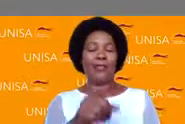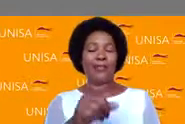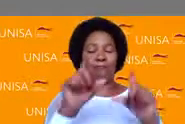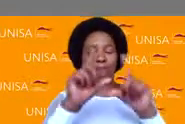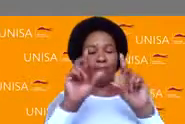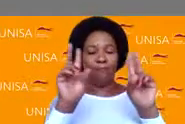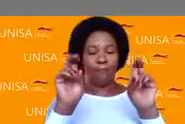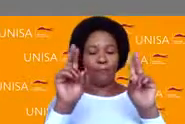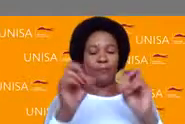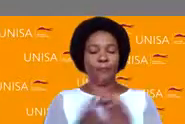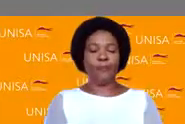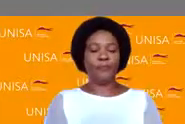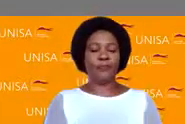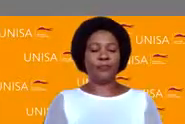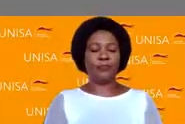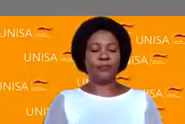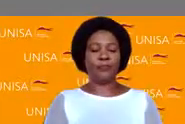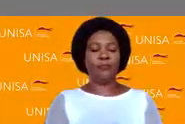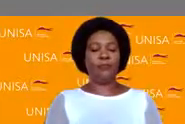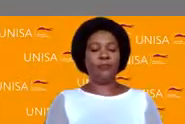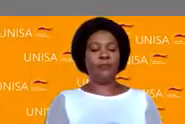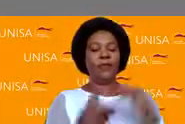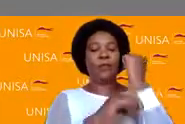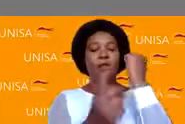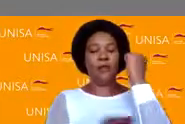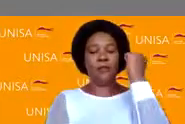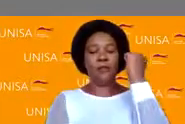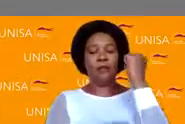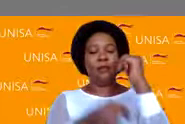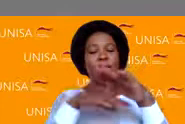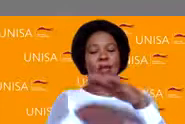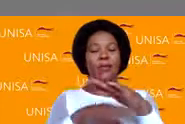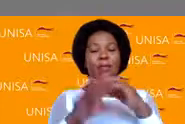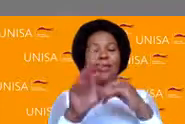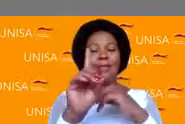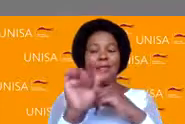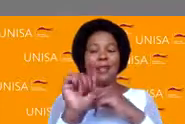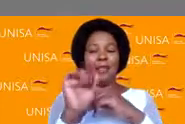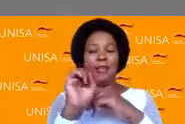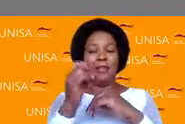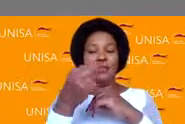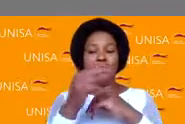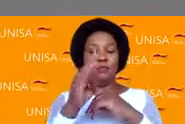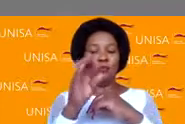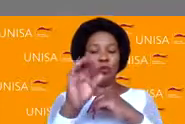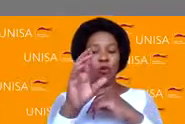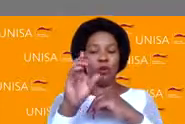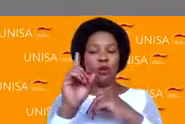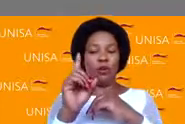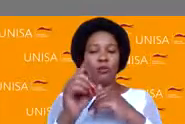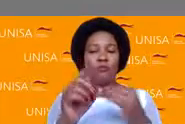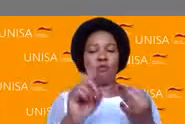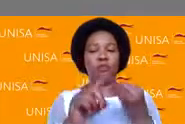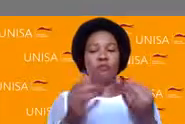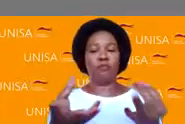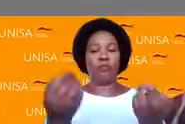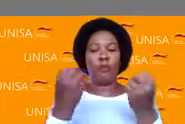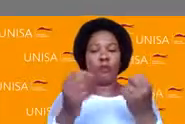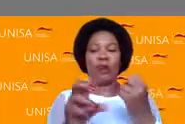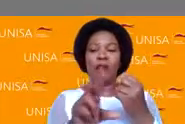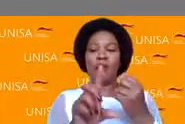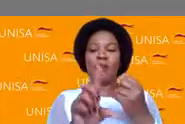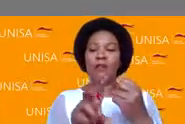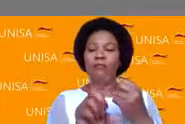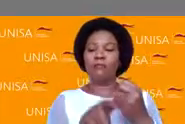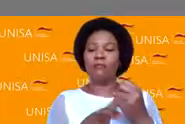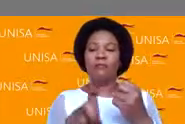Just the last one on the dashboard. You also get notifications. So if somebody sent